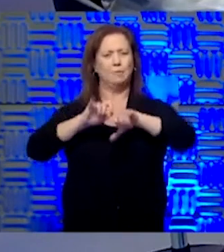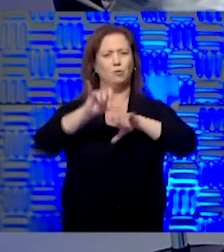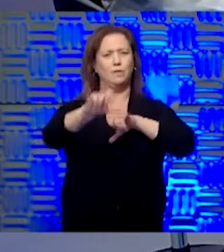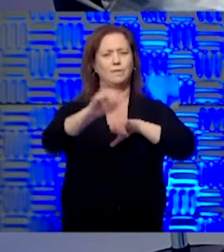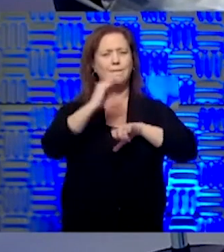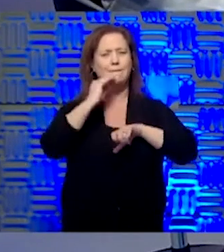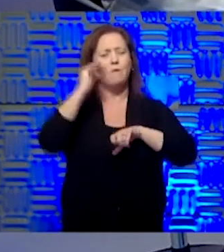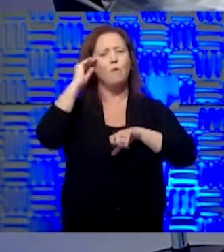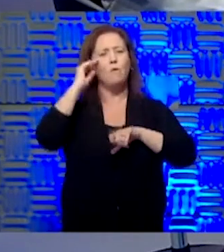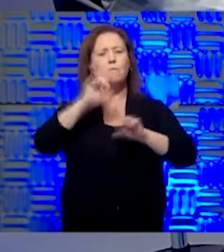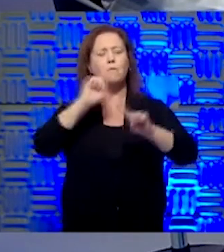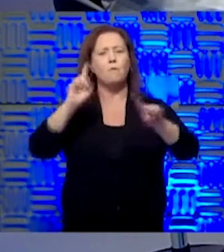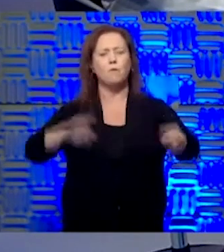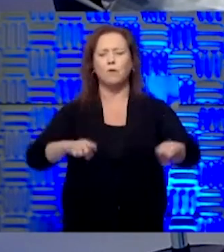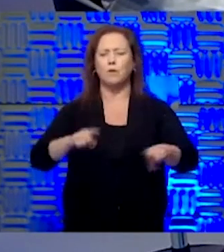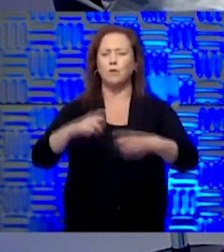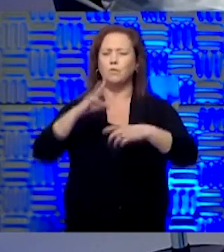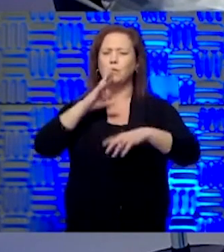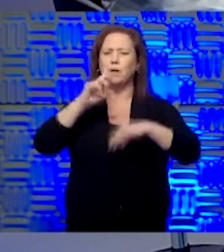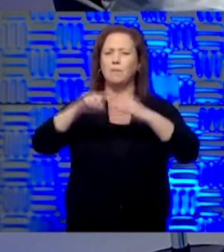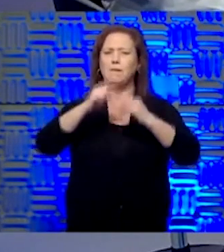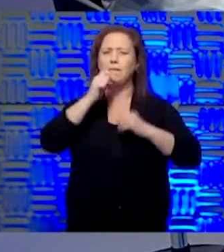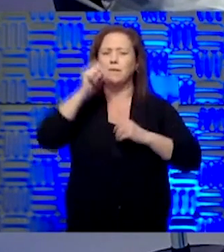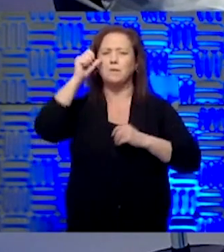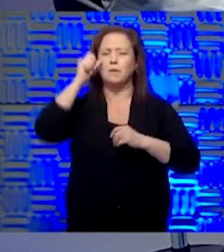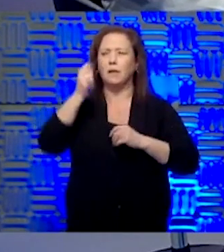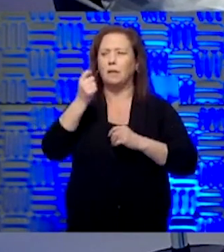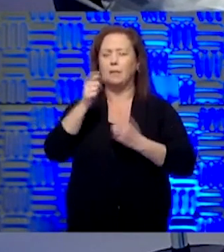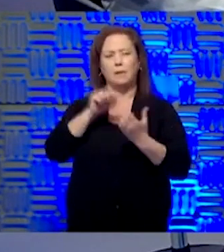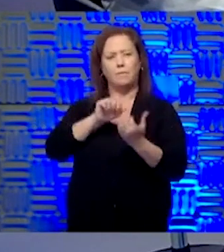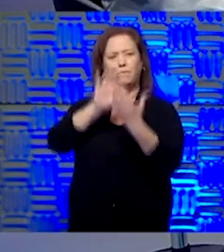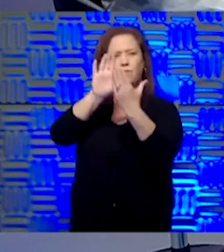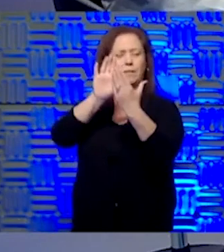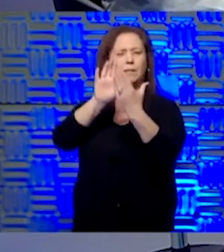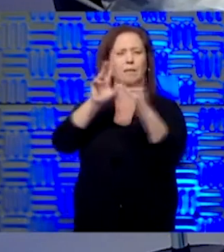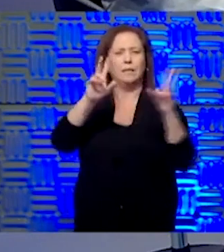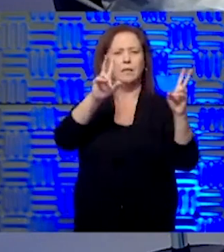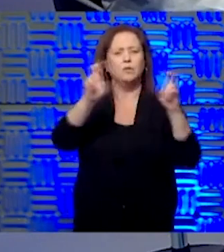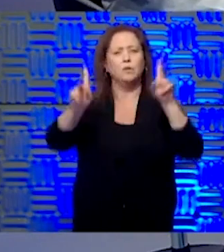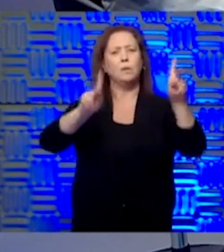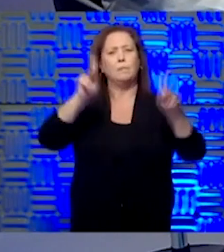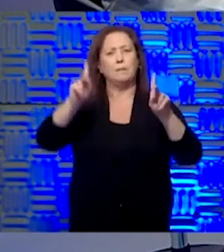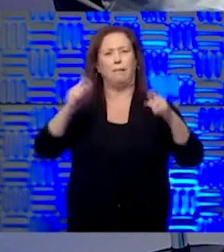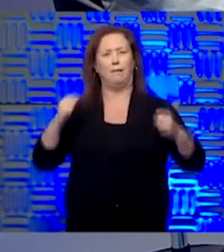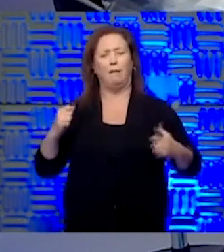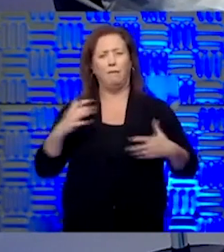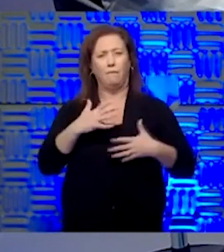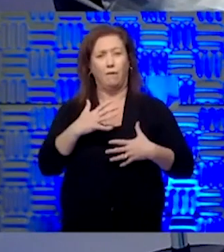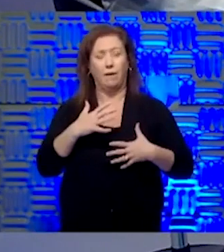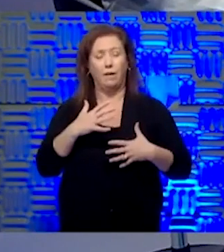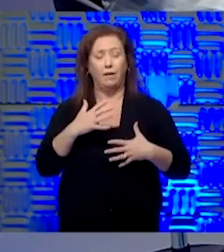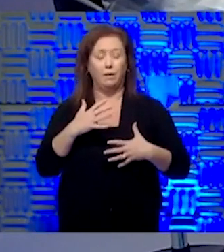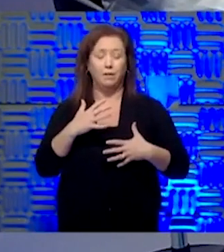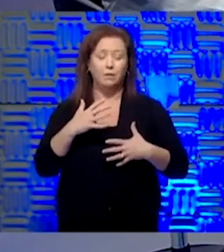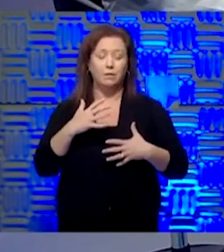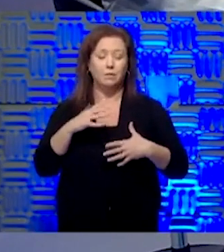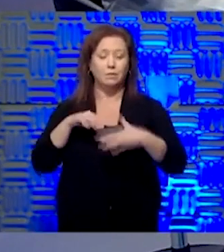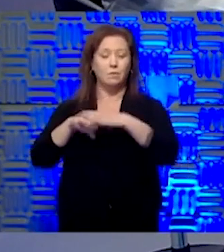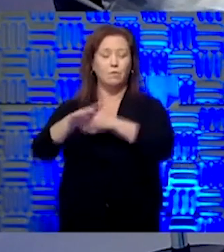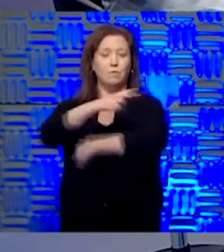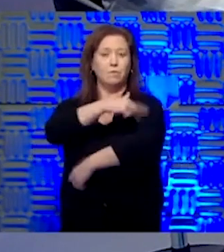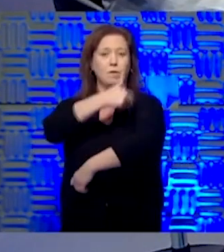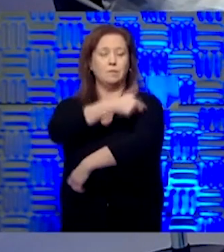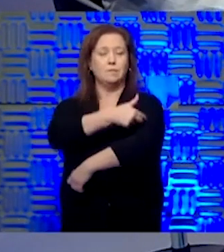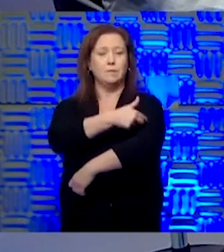order. And I think you kind of had talked about it yesterday, addressing the issue of people may be afraid to go to the